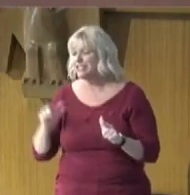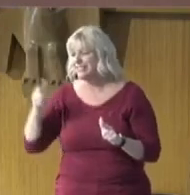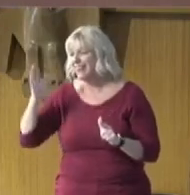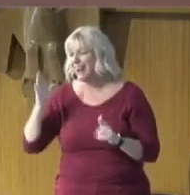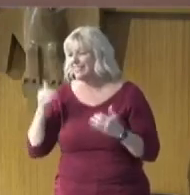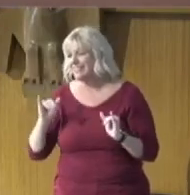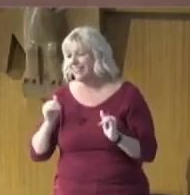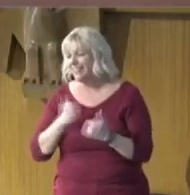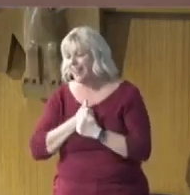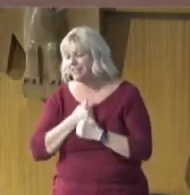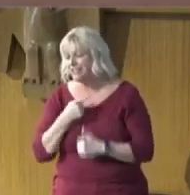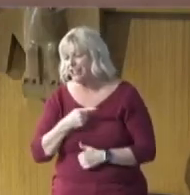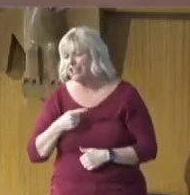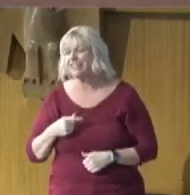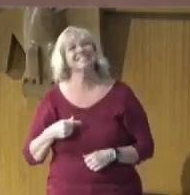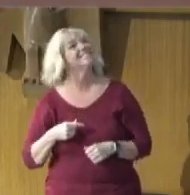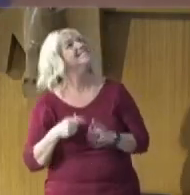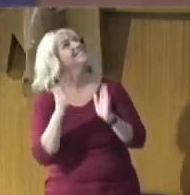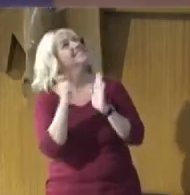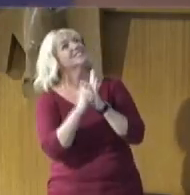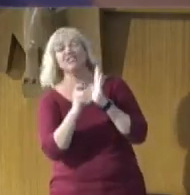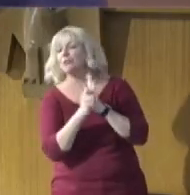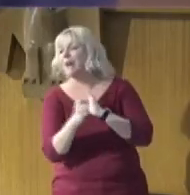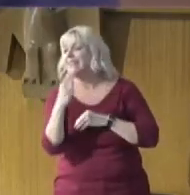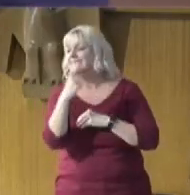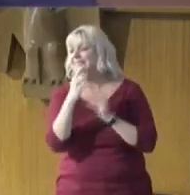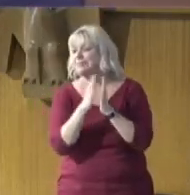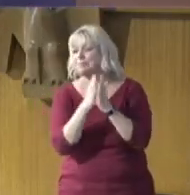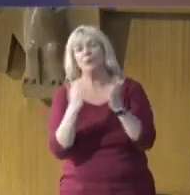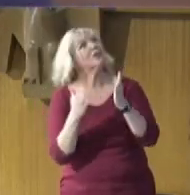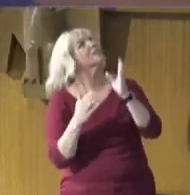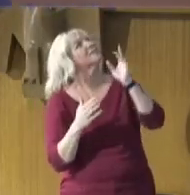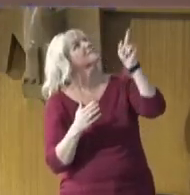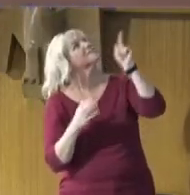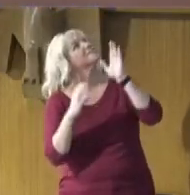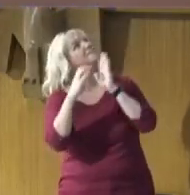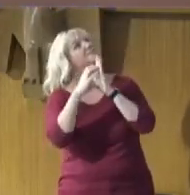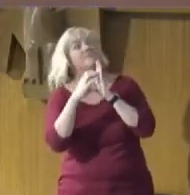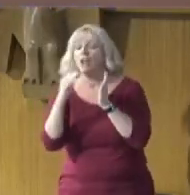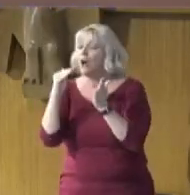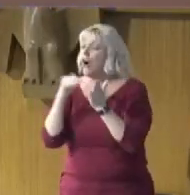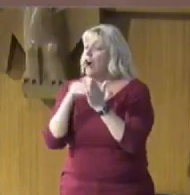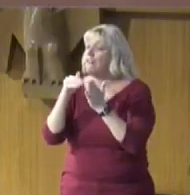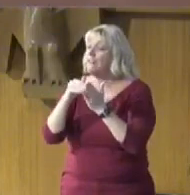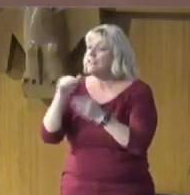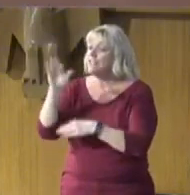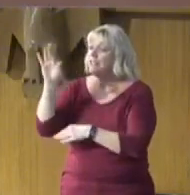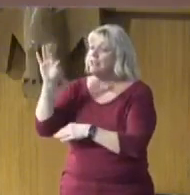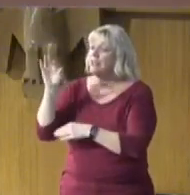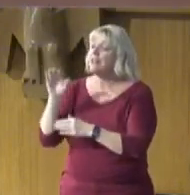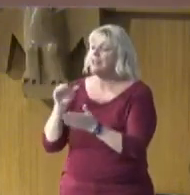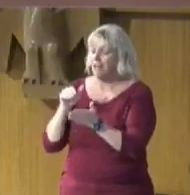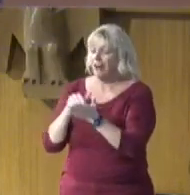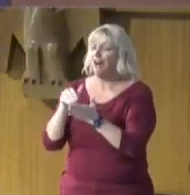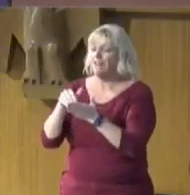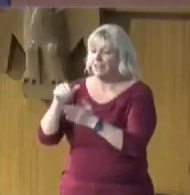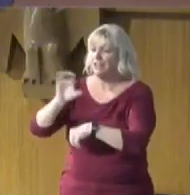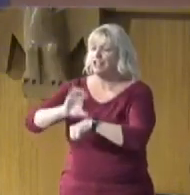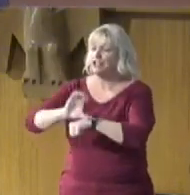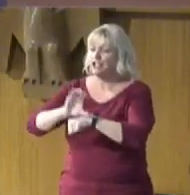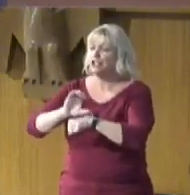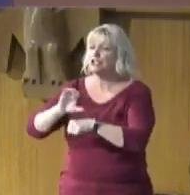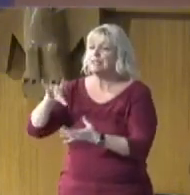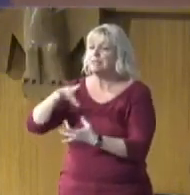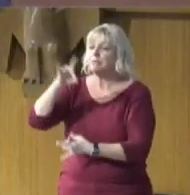right? But she writes this in her book, Accidental Saints. So often in the church, being a pastor or a spiritual leader means being the example of